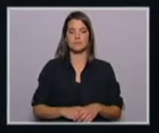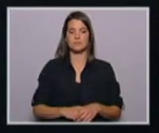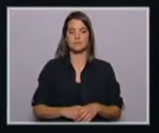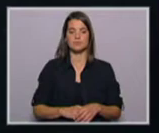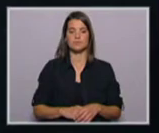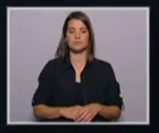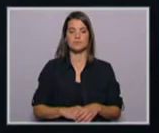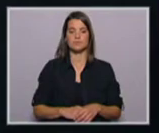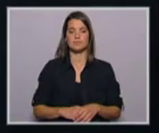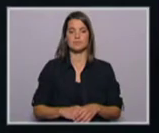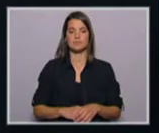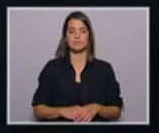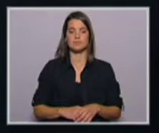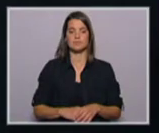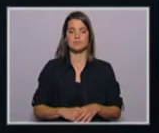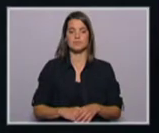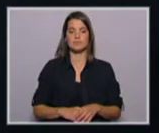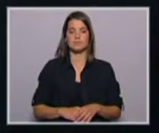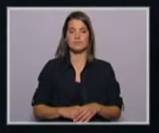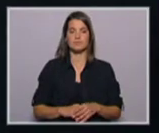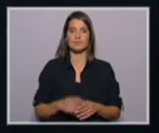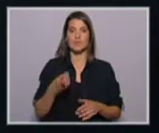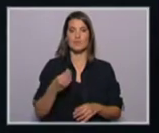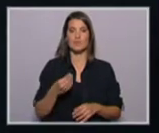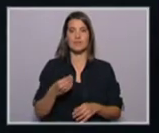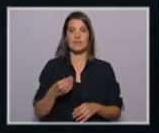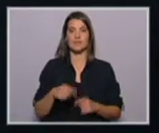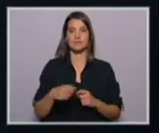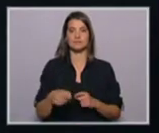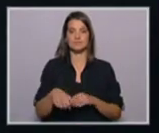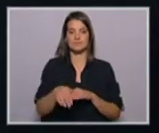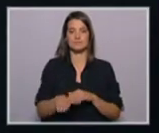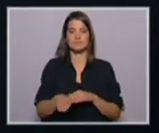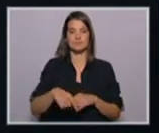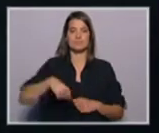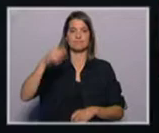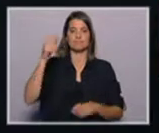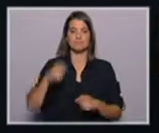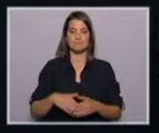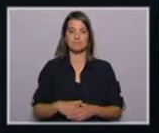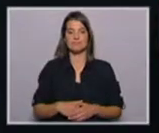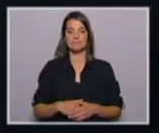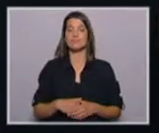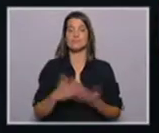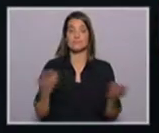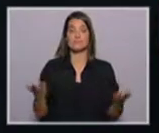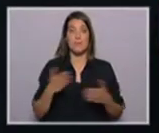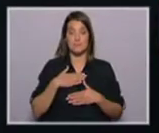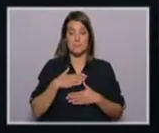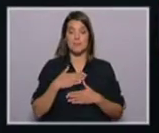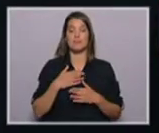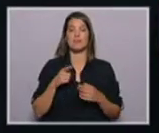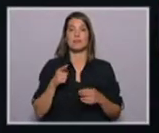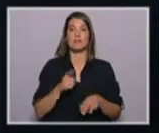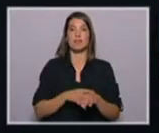1/6 gravity, and look at that. It's like being on a... Beautiful, beautiful. Isn't that something? Digamos que para mim, no